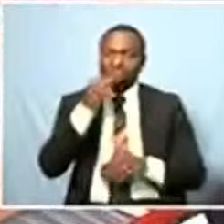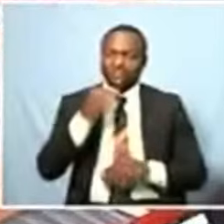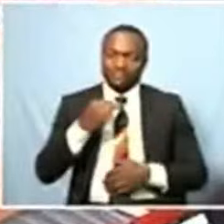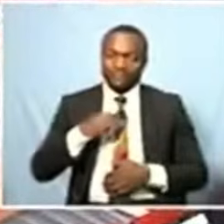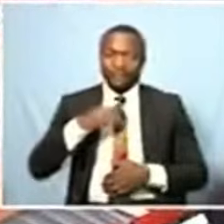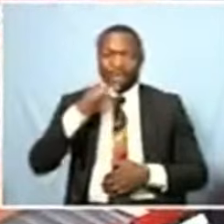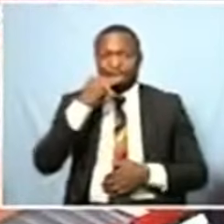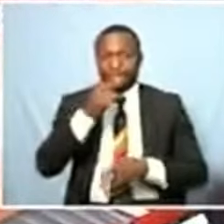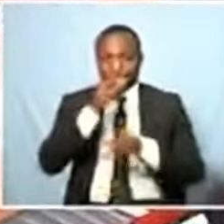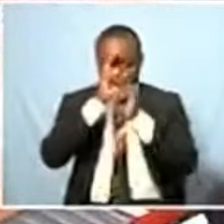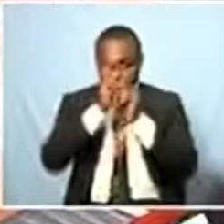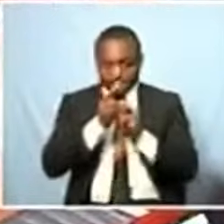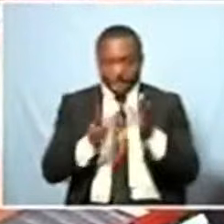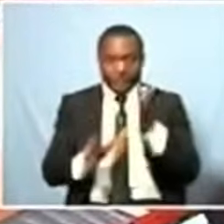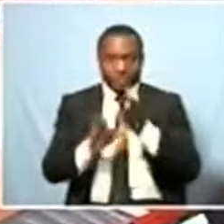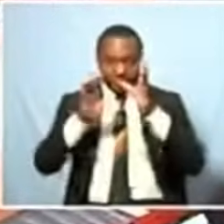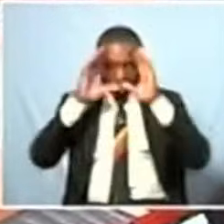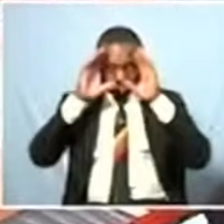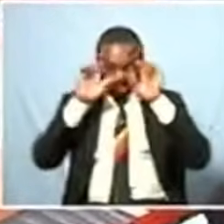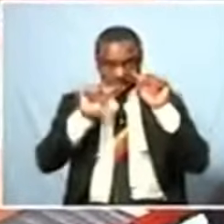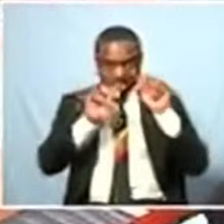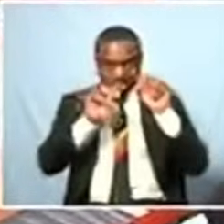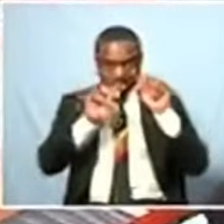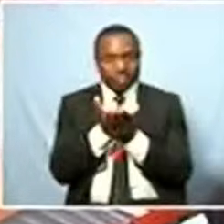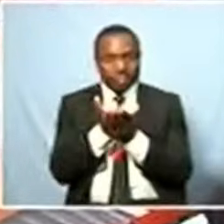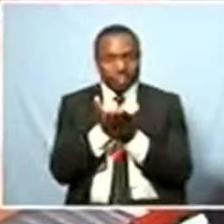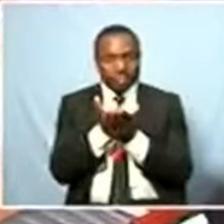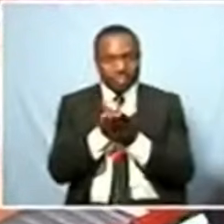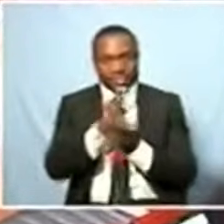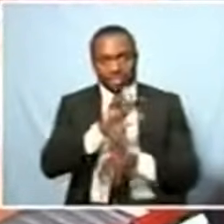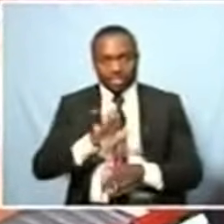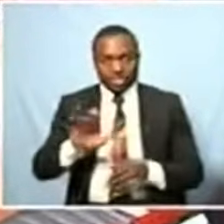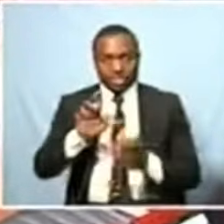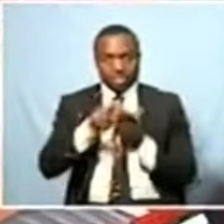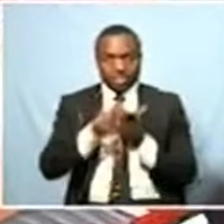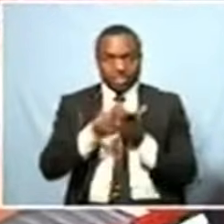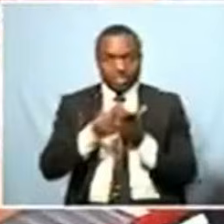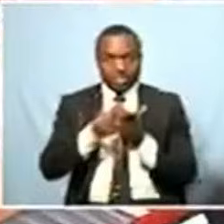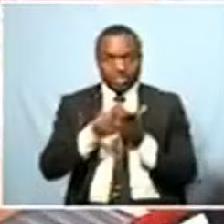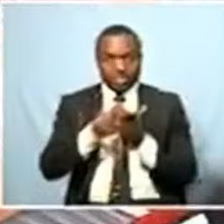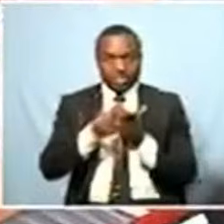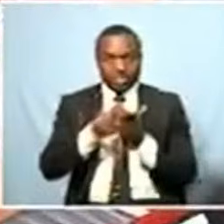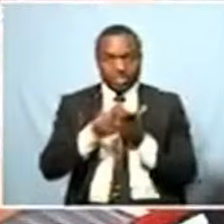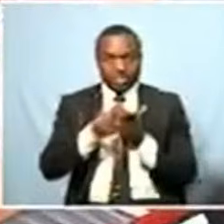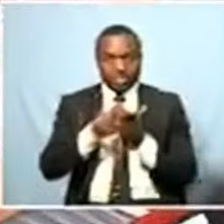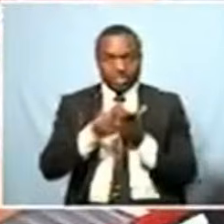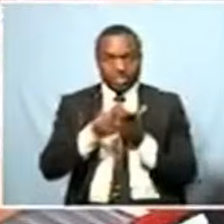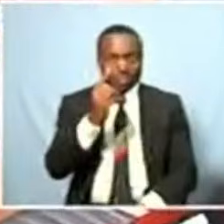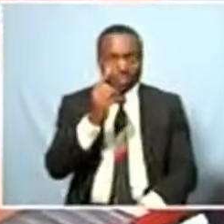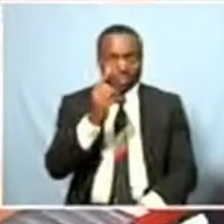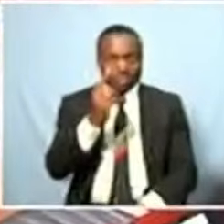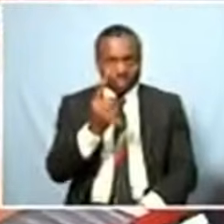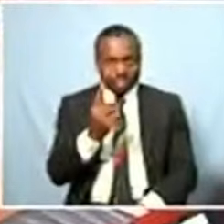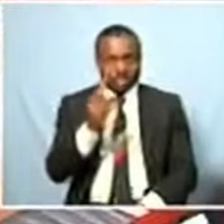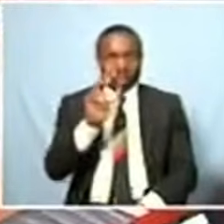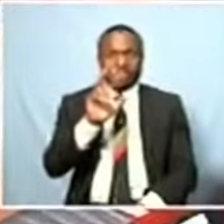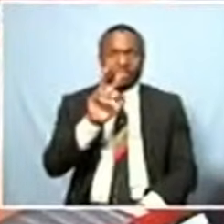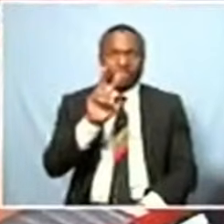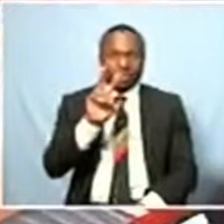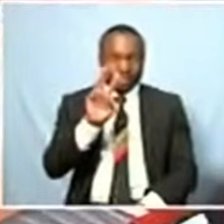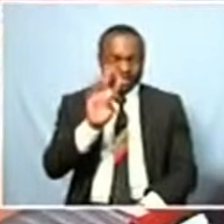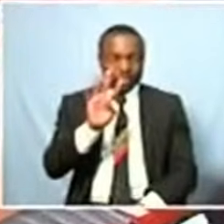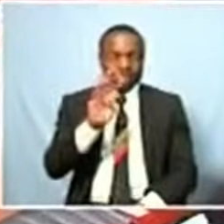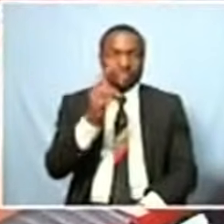mention that our Honour the Vice President did move a motion to suspend Standing Orders 24, 27.1,